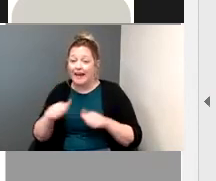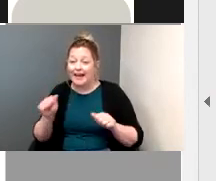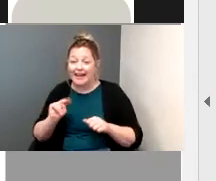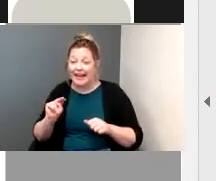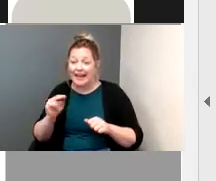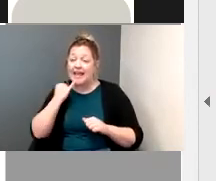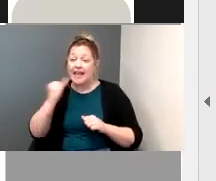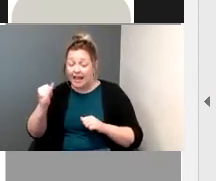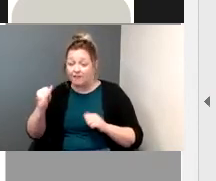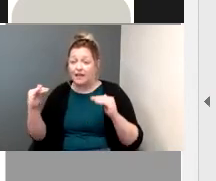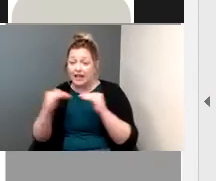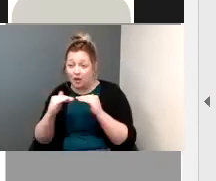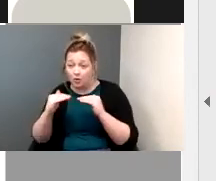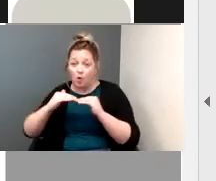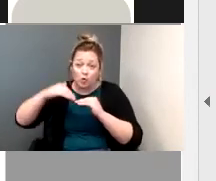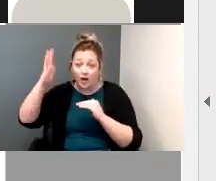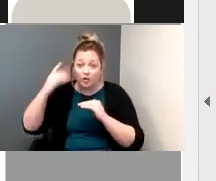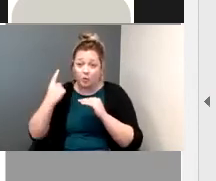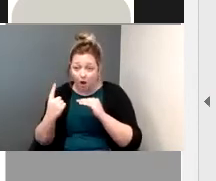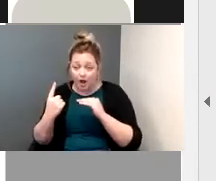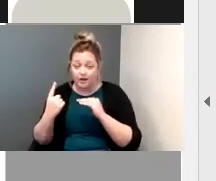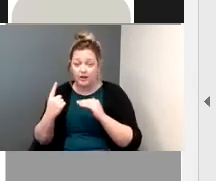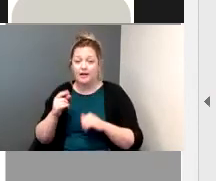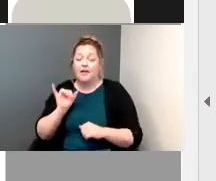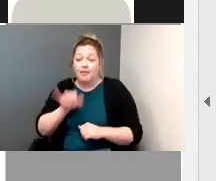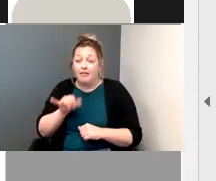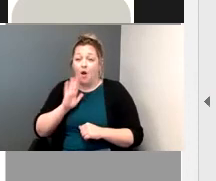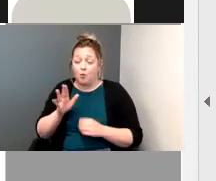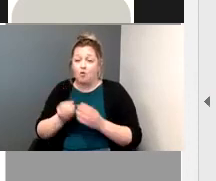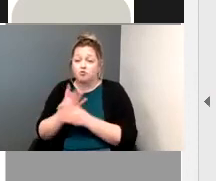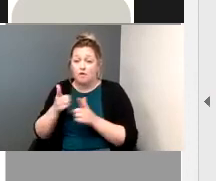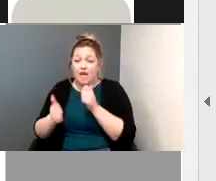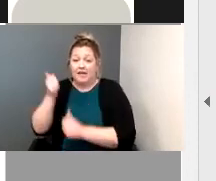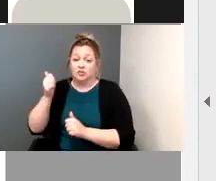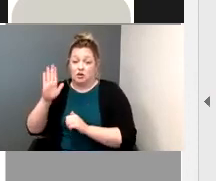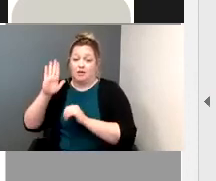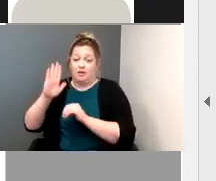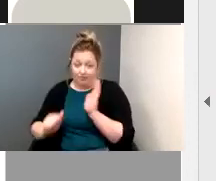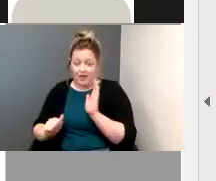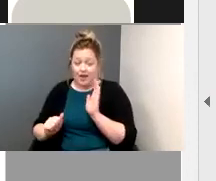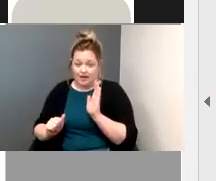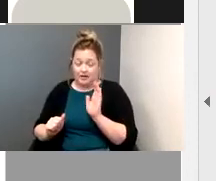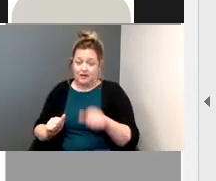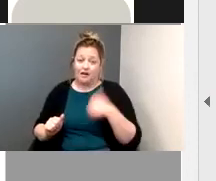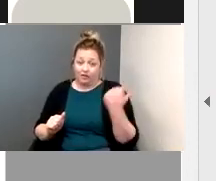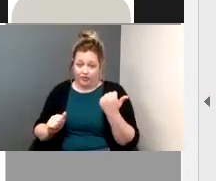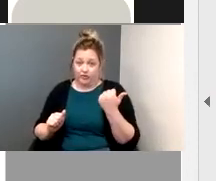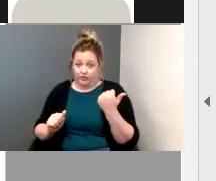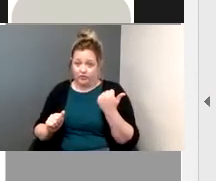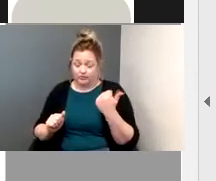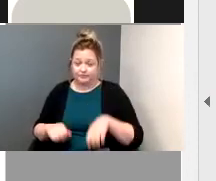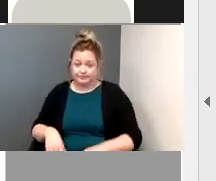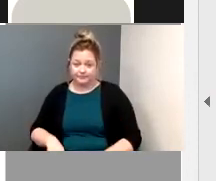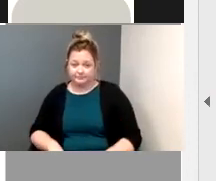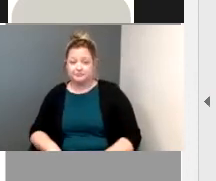to 1, this equation will always grow faster than, just make everything n squared, right? So 10n squared plus 10n squared plus 10n squared. So we